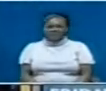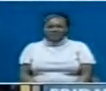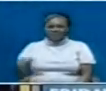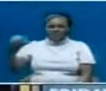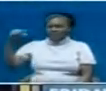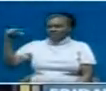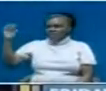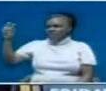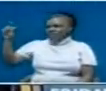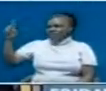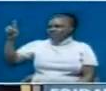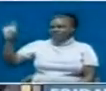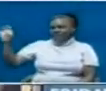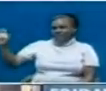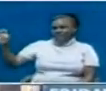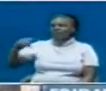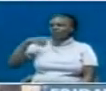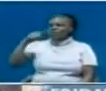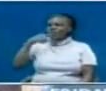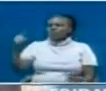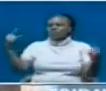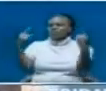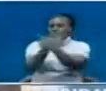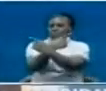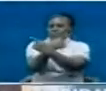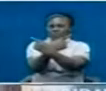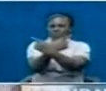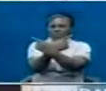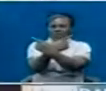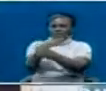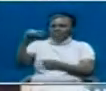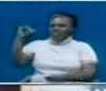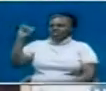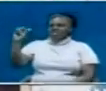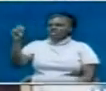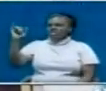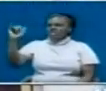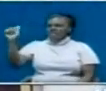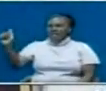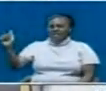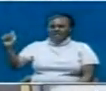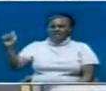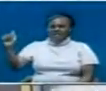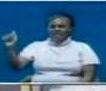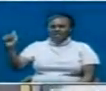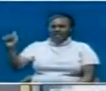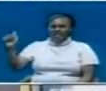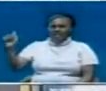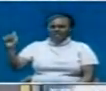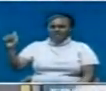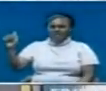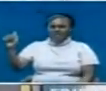Genia. Genia. Genia. Genia. Genre.